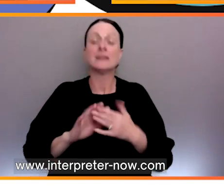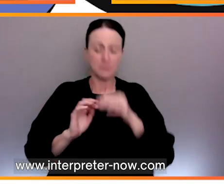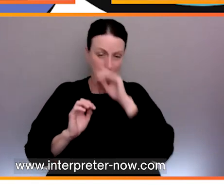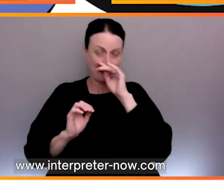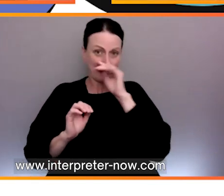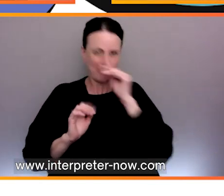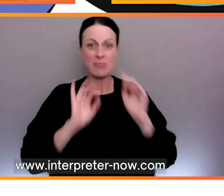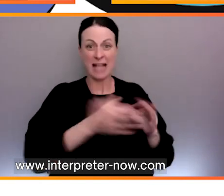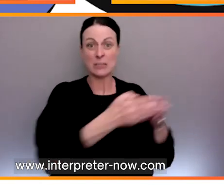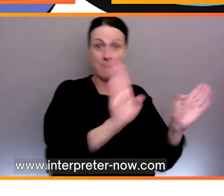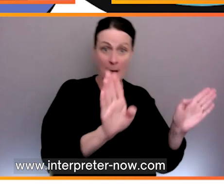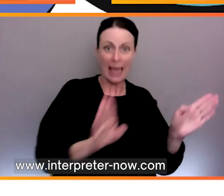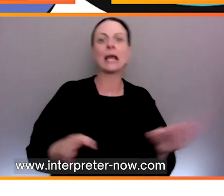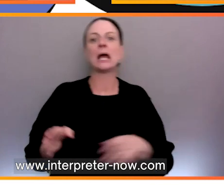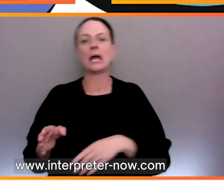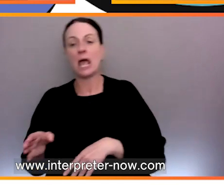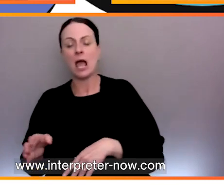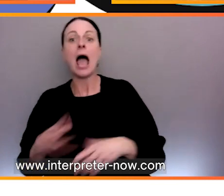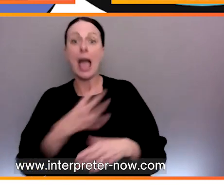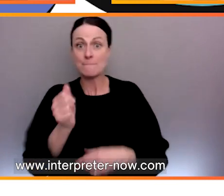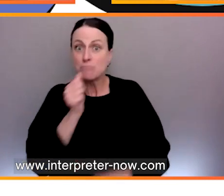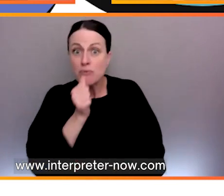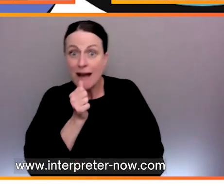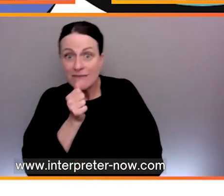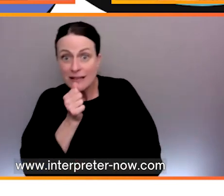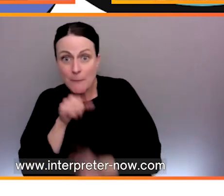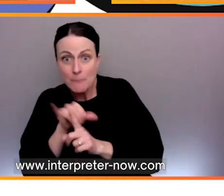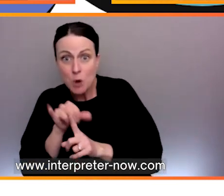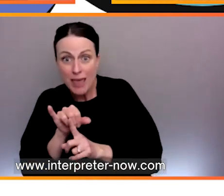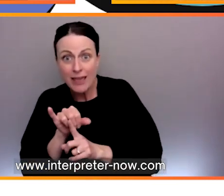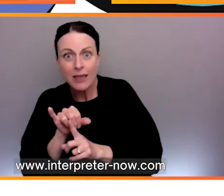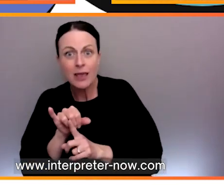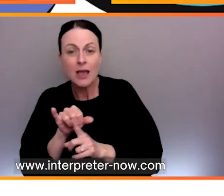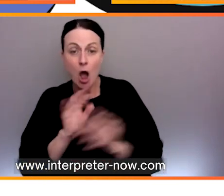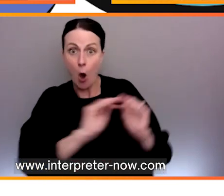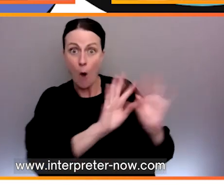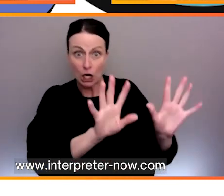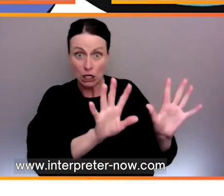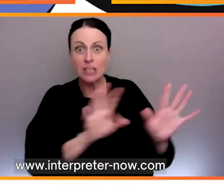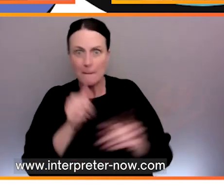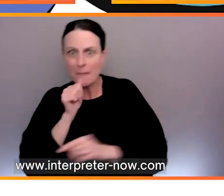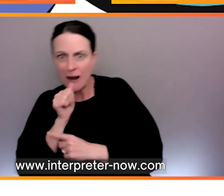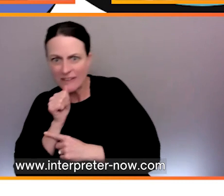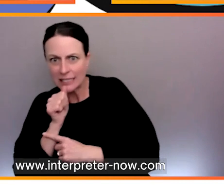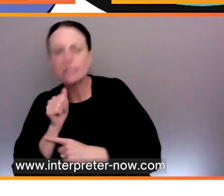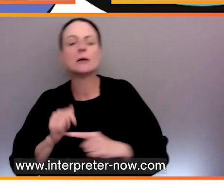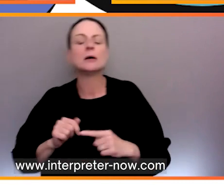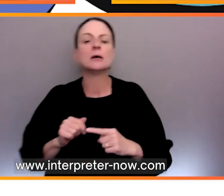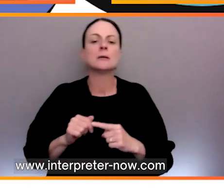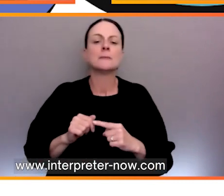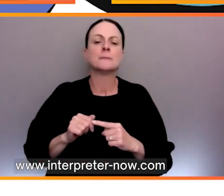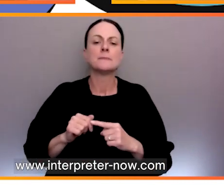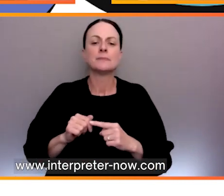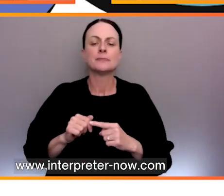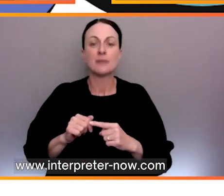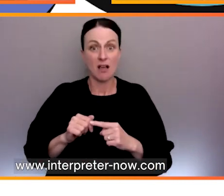opinion matters? So that's your private overt. And then private covert is that passive